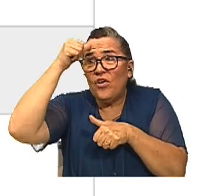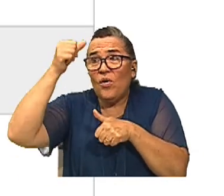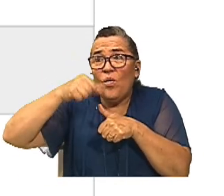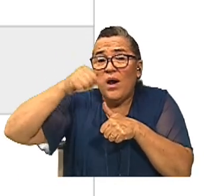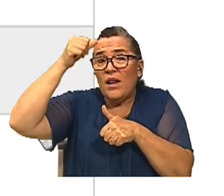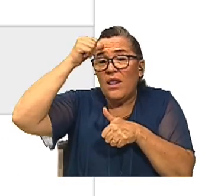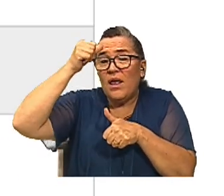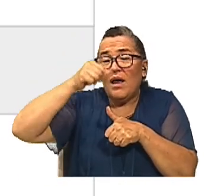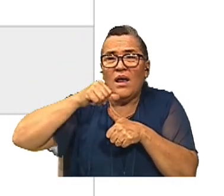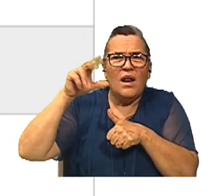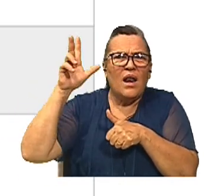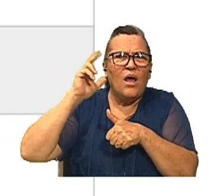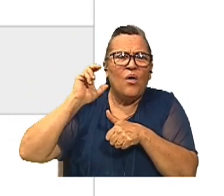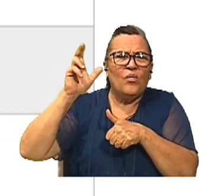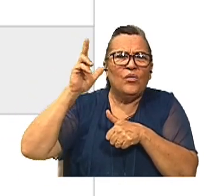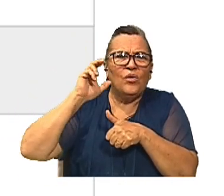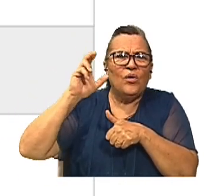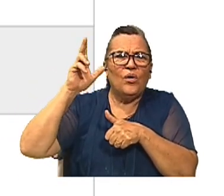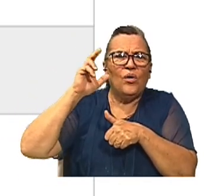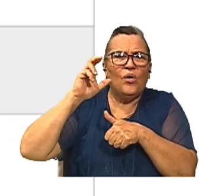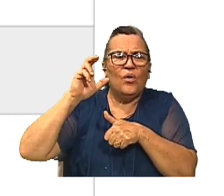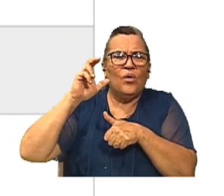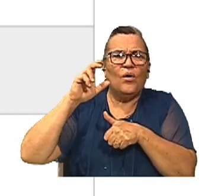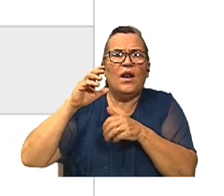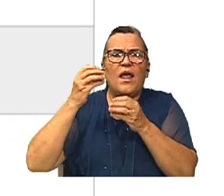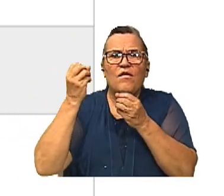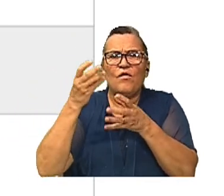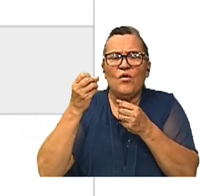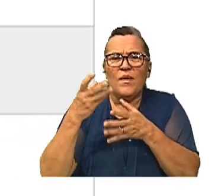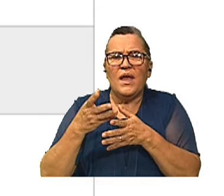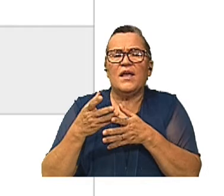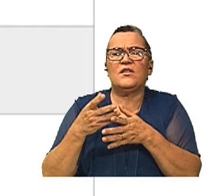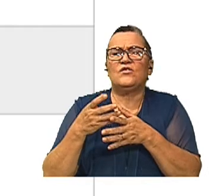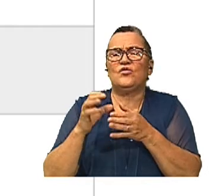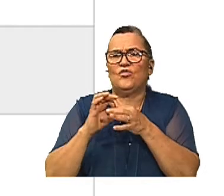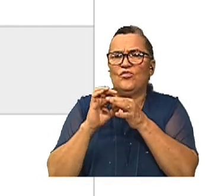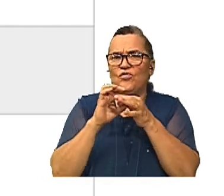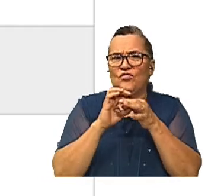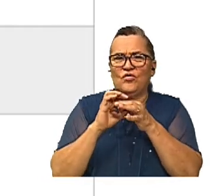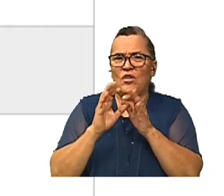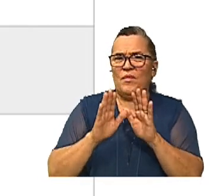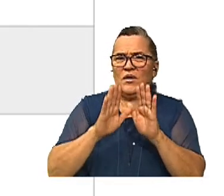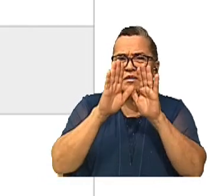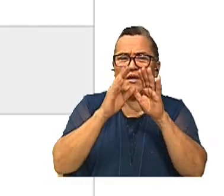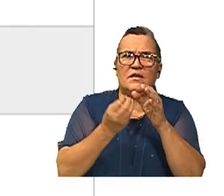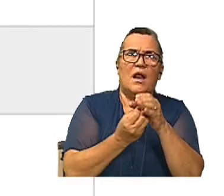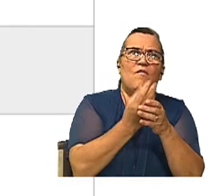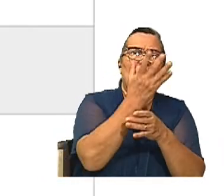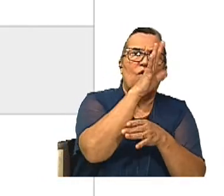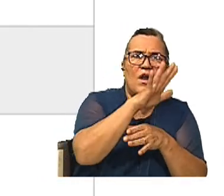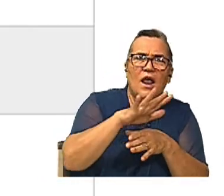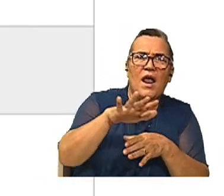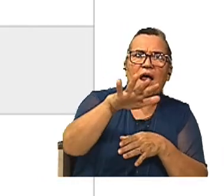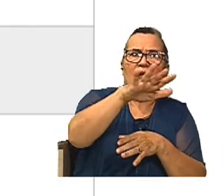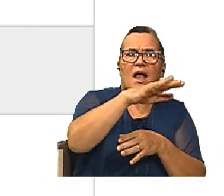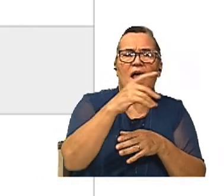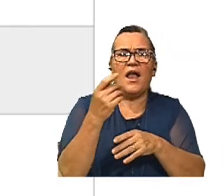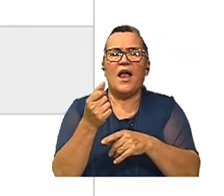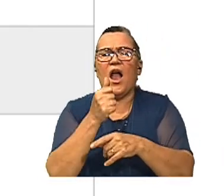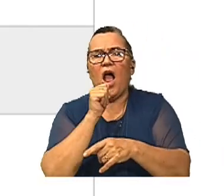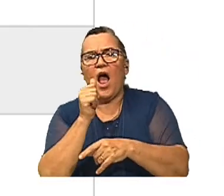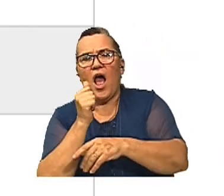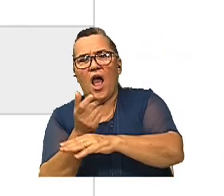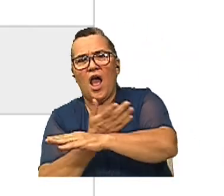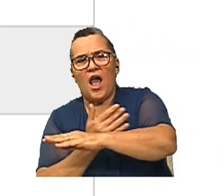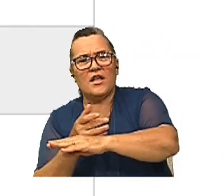audio? You remember the audio? The information about the marble, the volcano, and the hot spring,